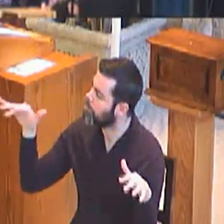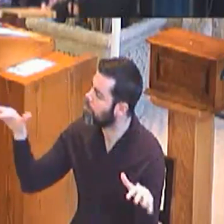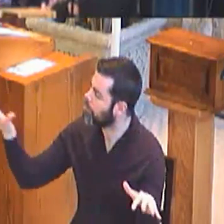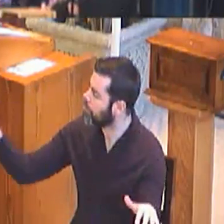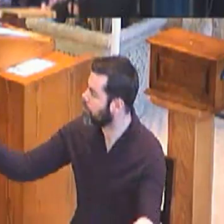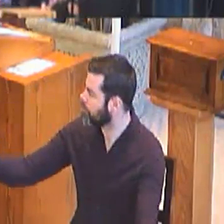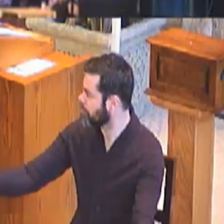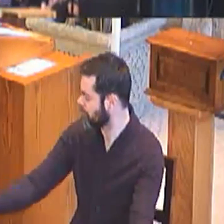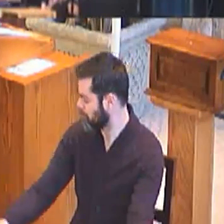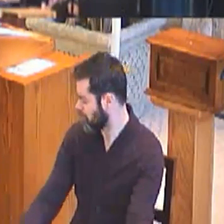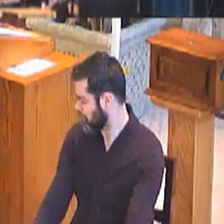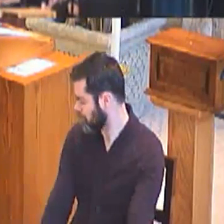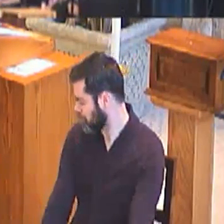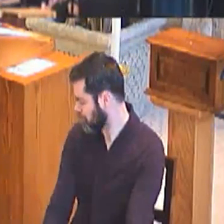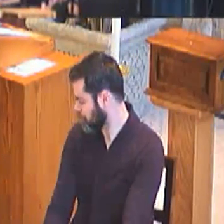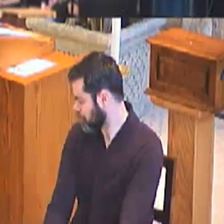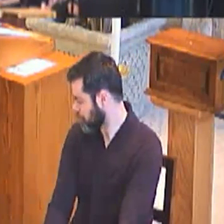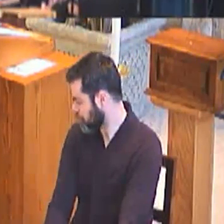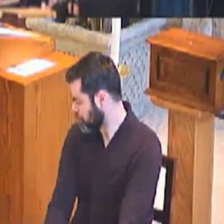rang.